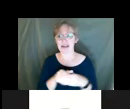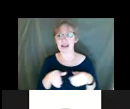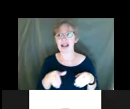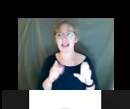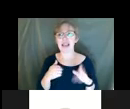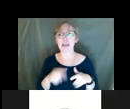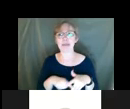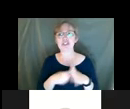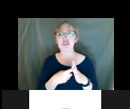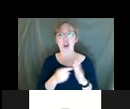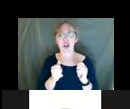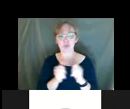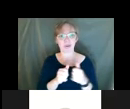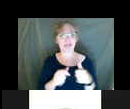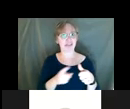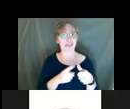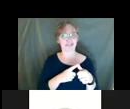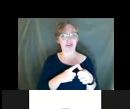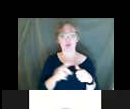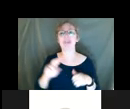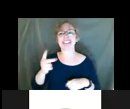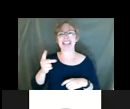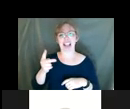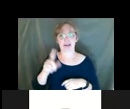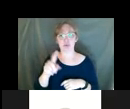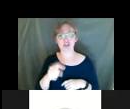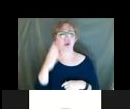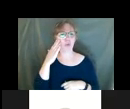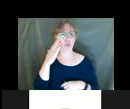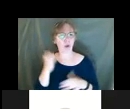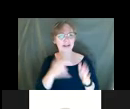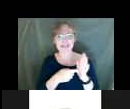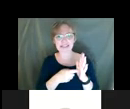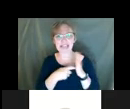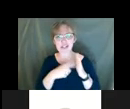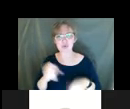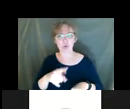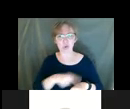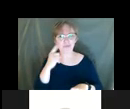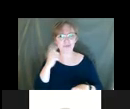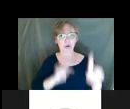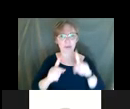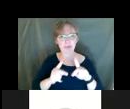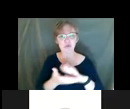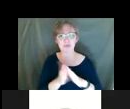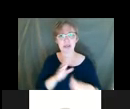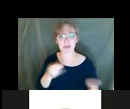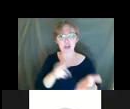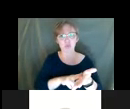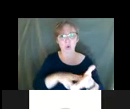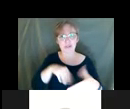with the second question. Why does it take so long for people to be enrolled in the EISEP and SHARP